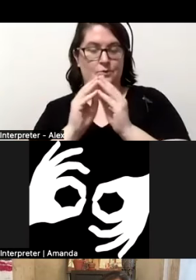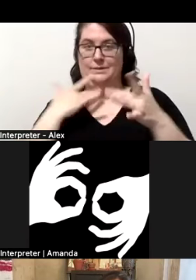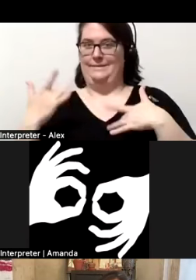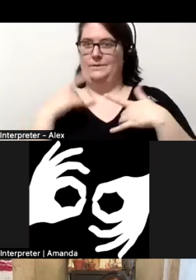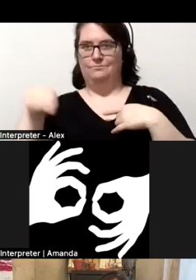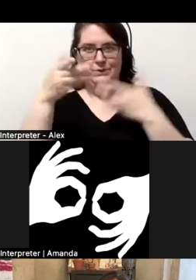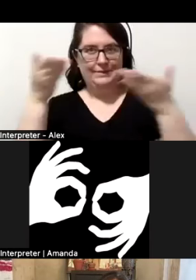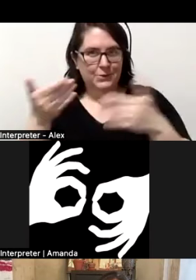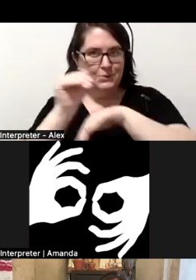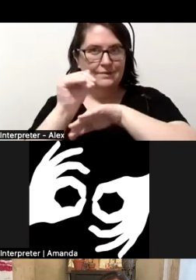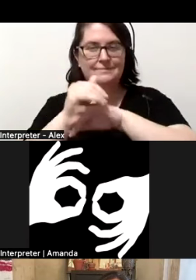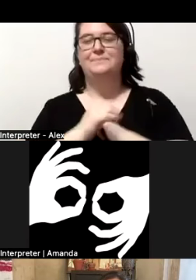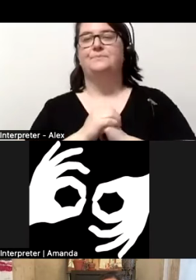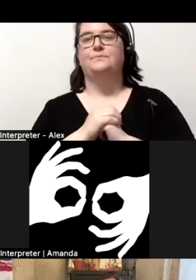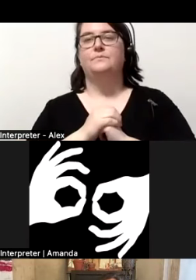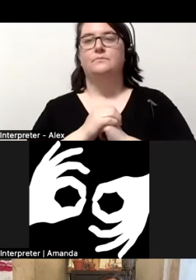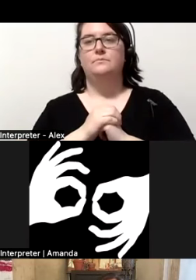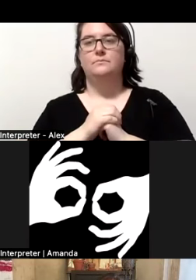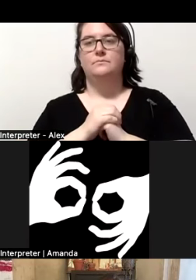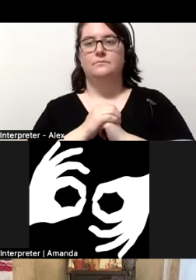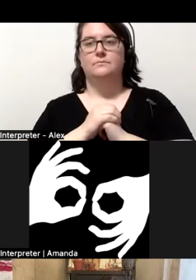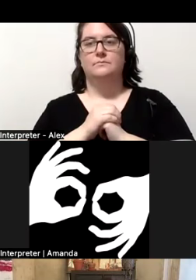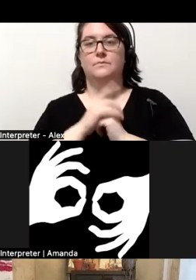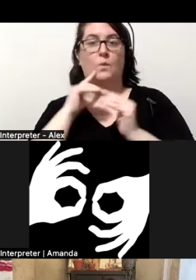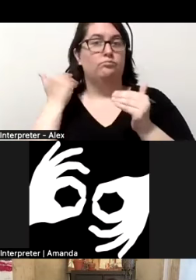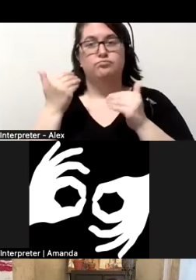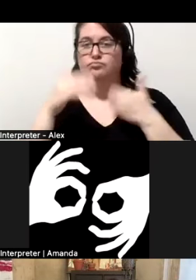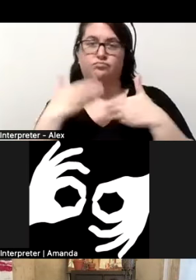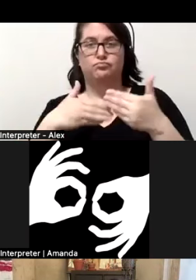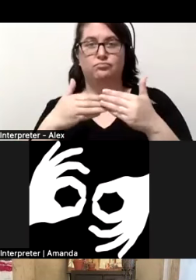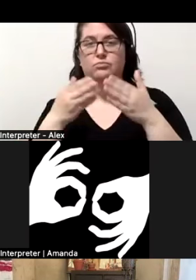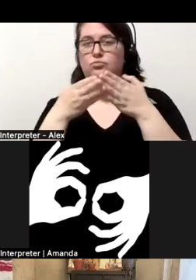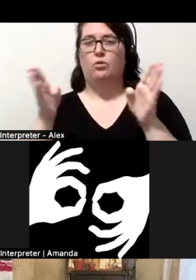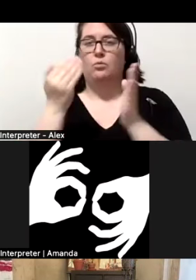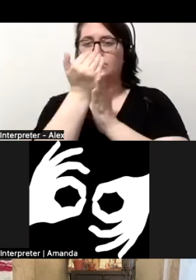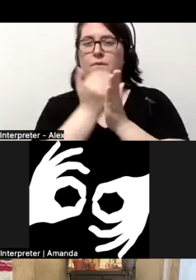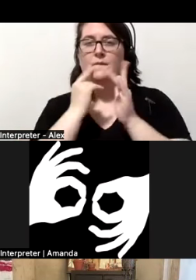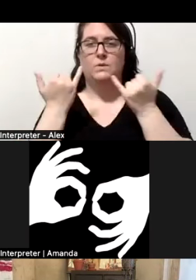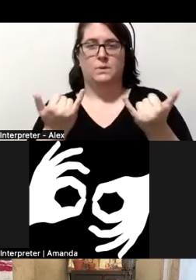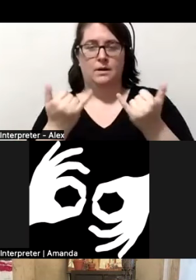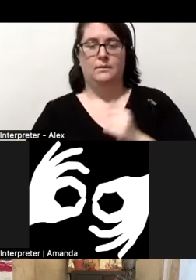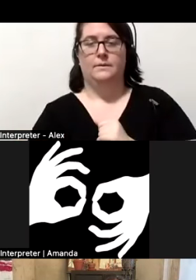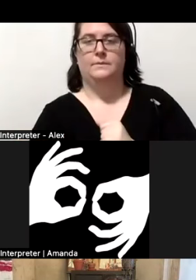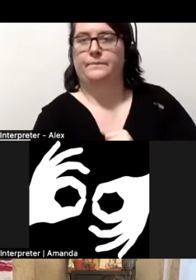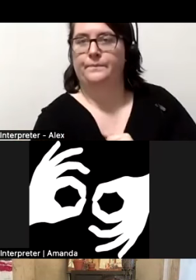today, and we can just go through a quick overview of what we're talking about today.